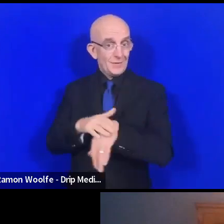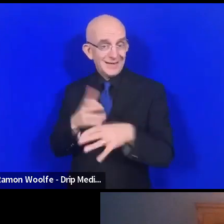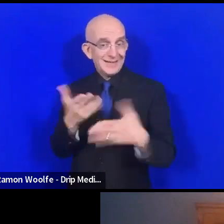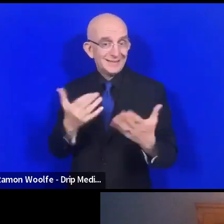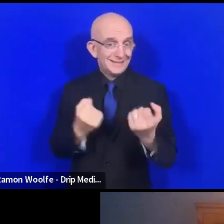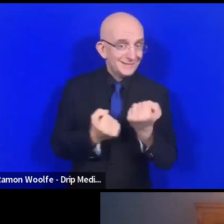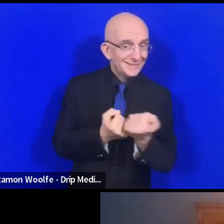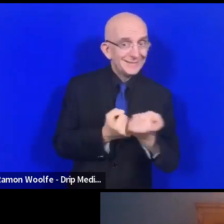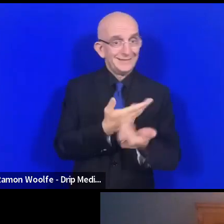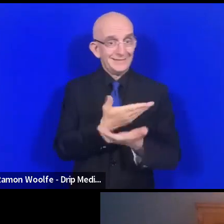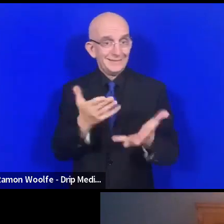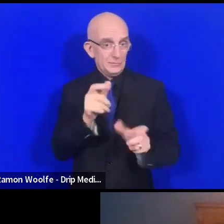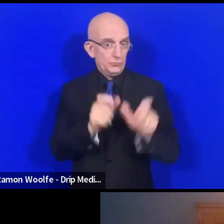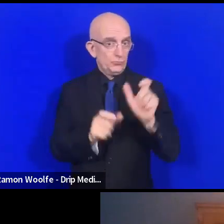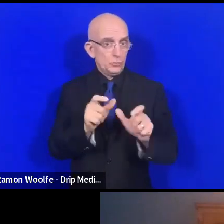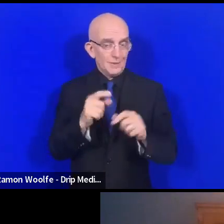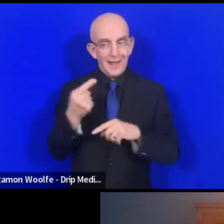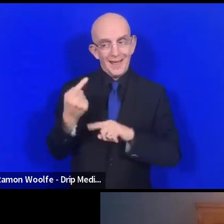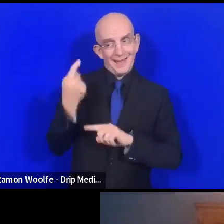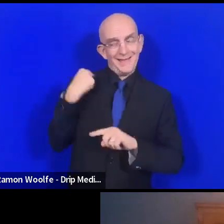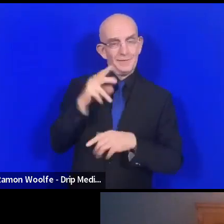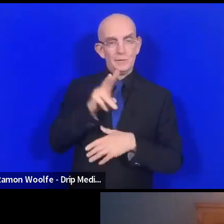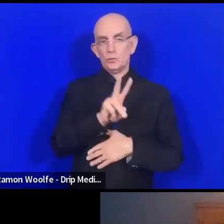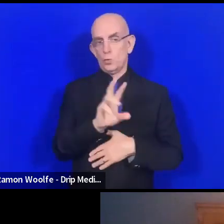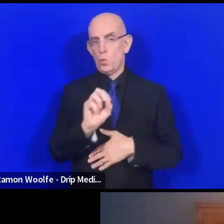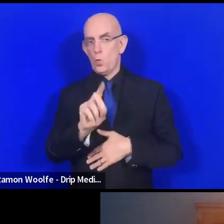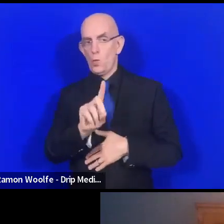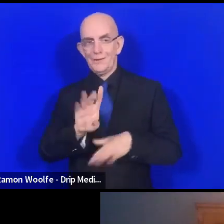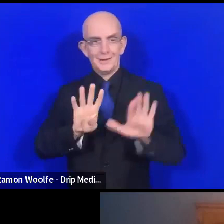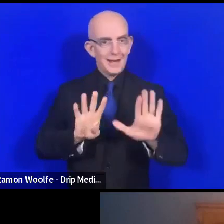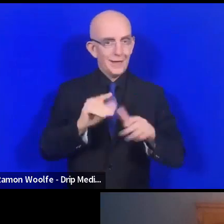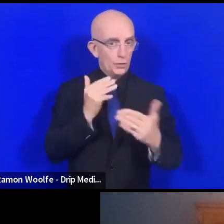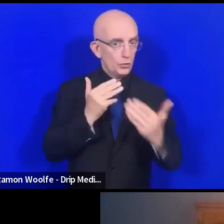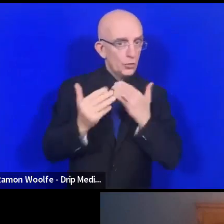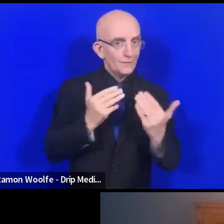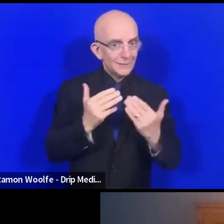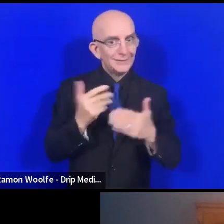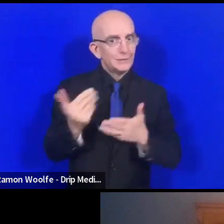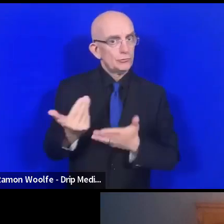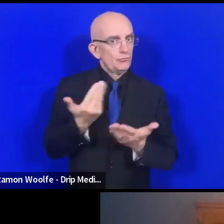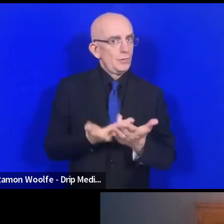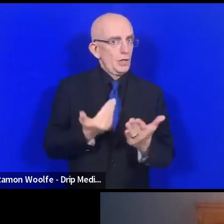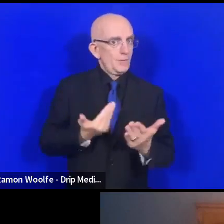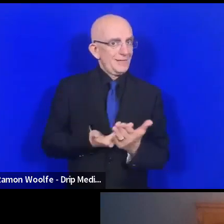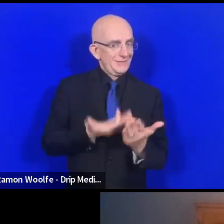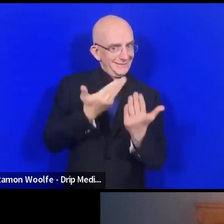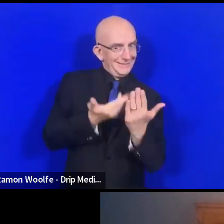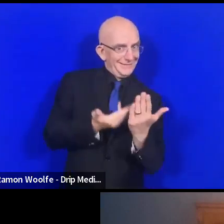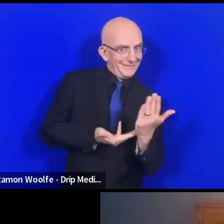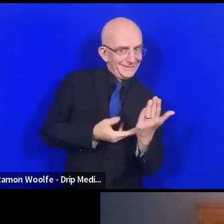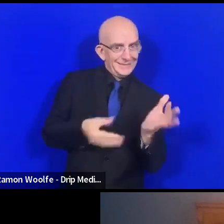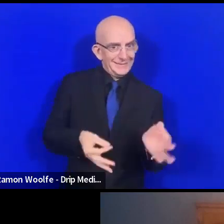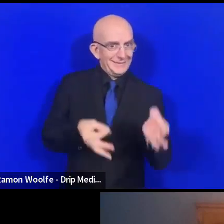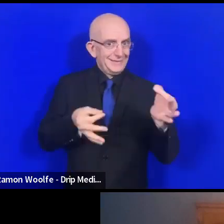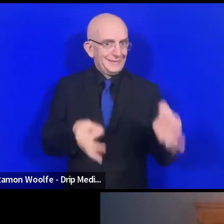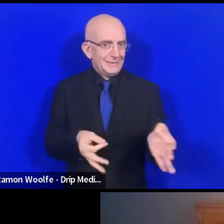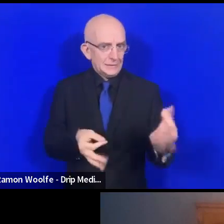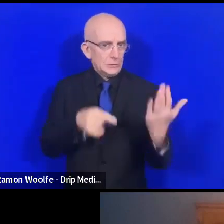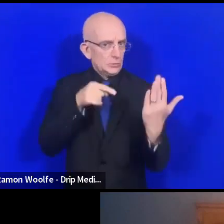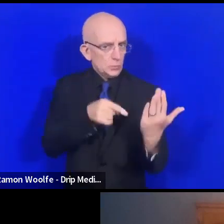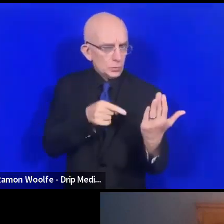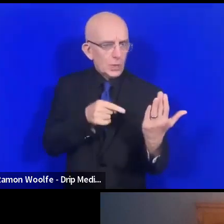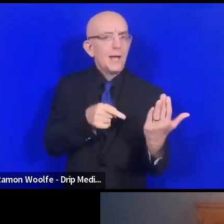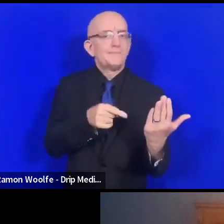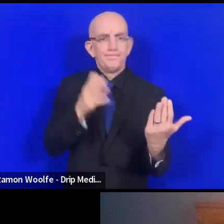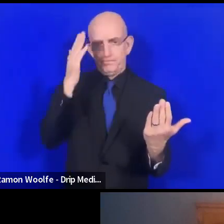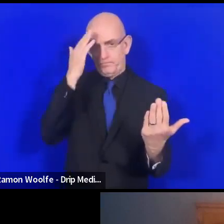knew that we had to do better in terms of accessibility. And so our leadership at the organization prioritized that. And then